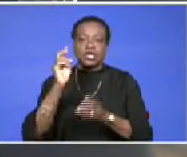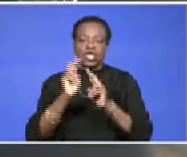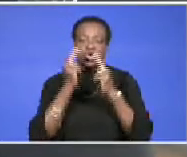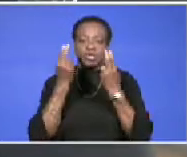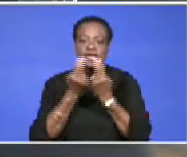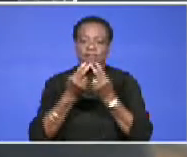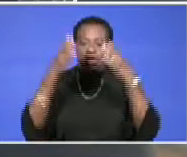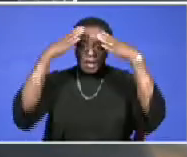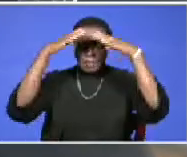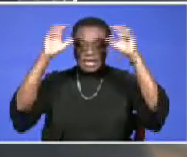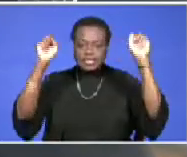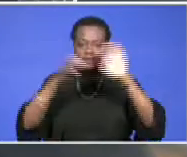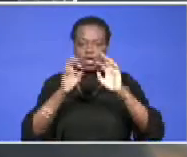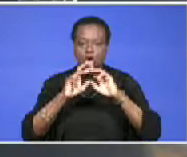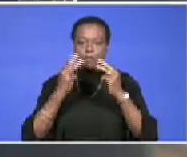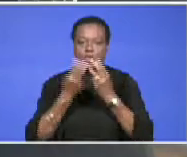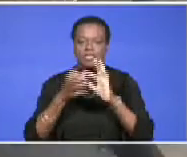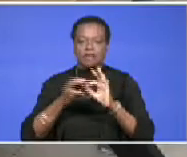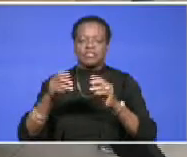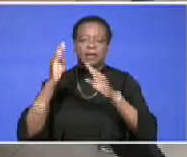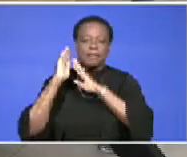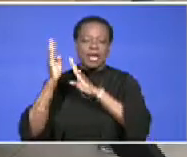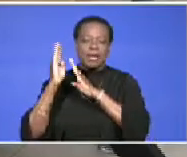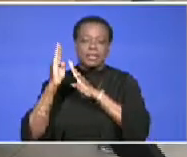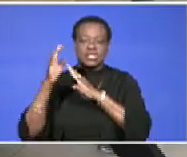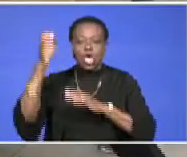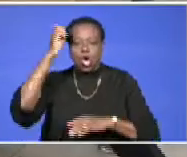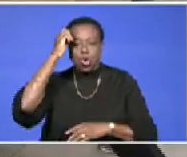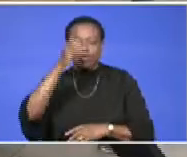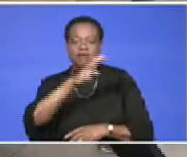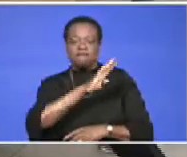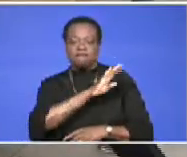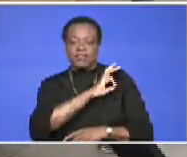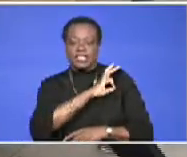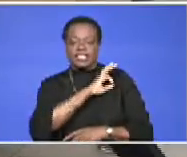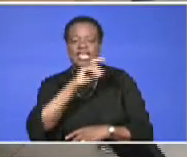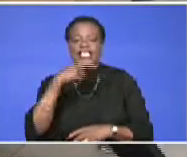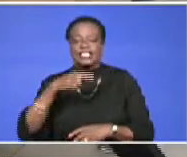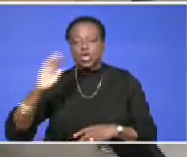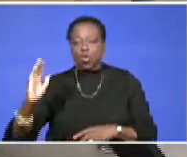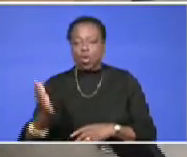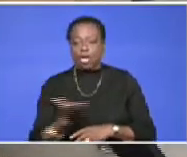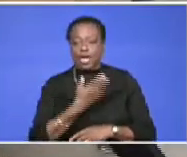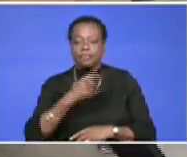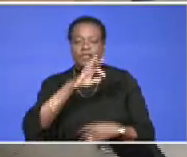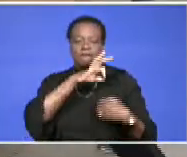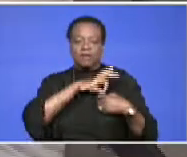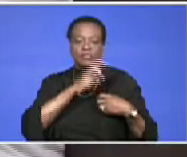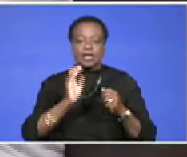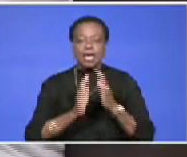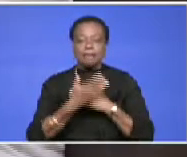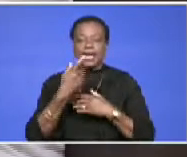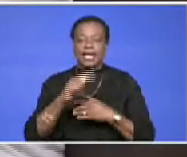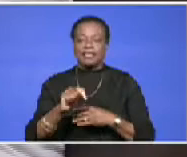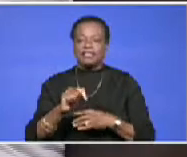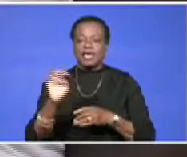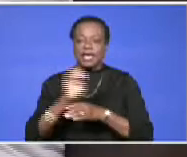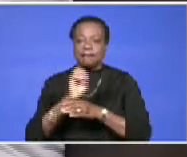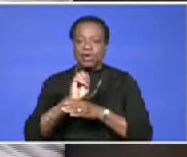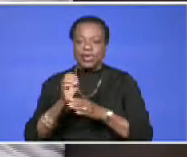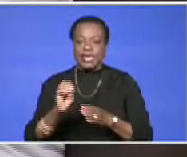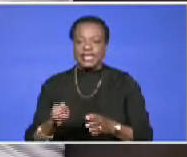of the Commonwealth of the Bahamas Trade Union Congress, Obi Ferguson, says he welcomes the vote by the employees as the union's lawyer.